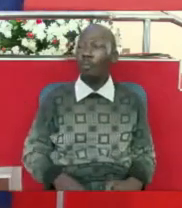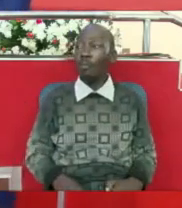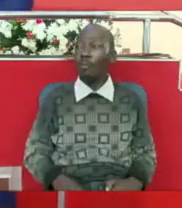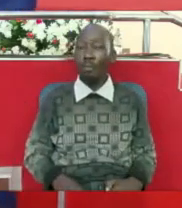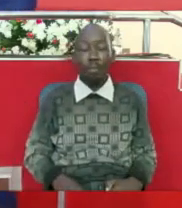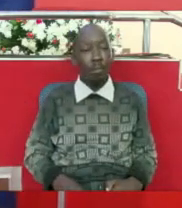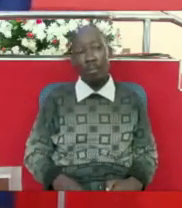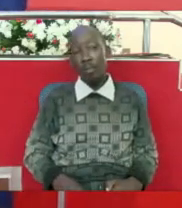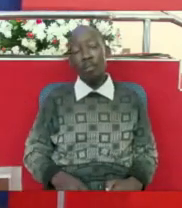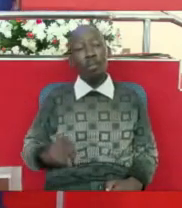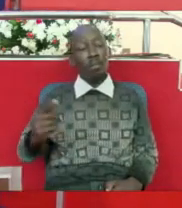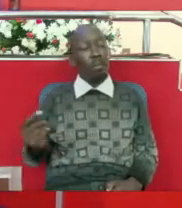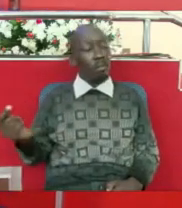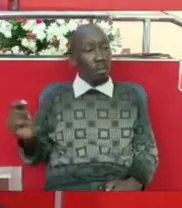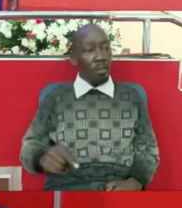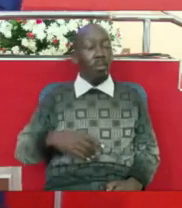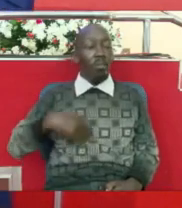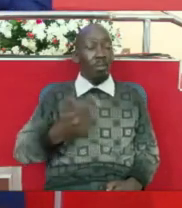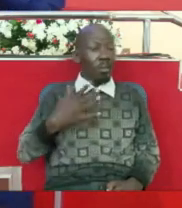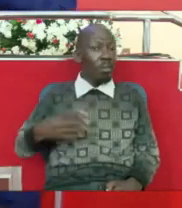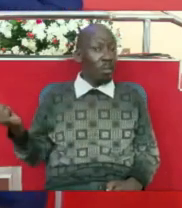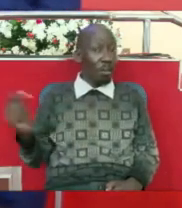People were constantly listening to me.